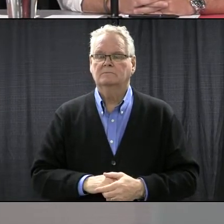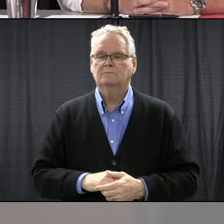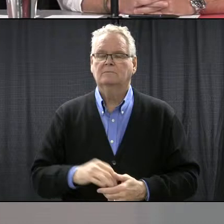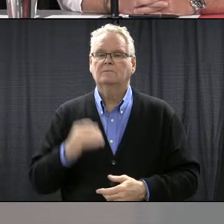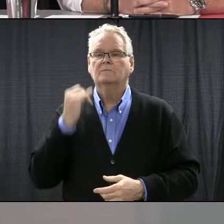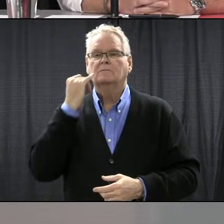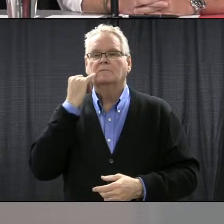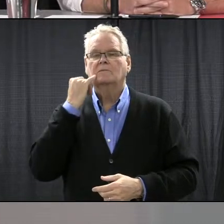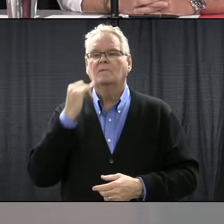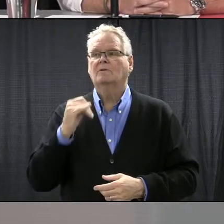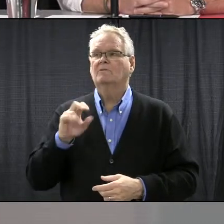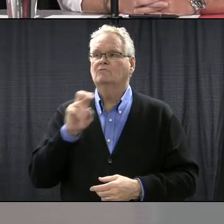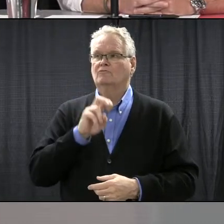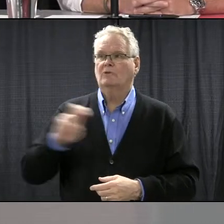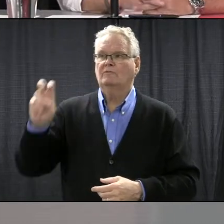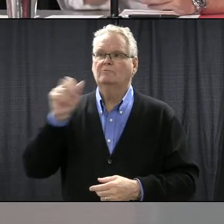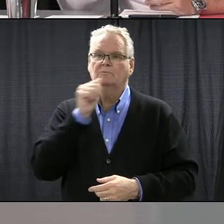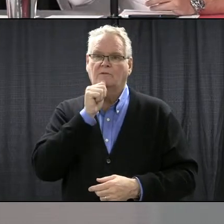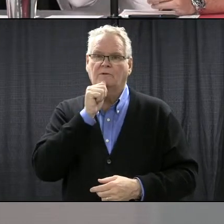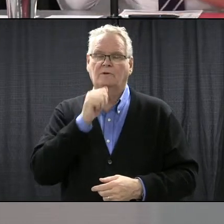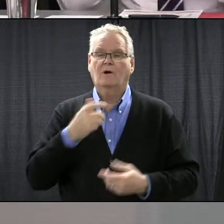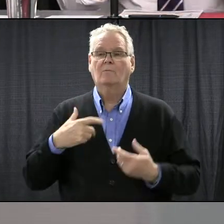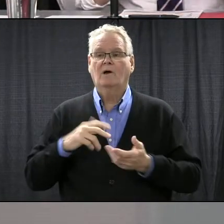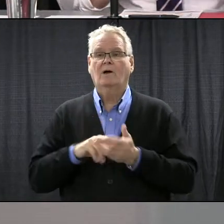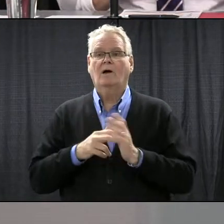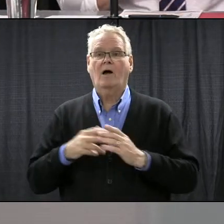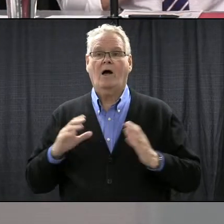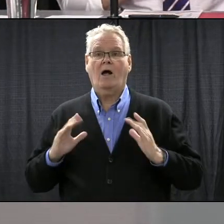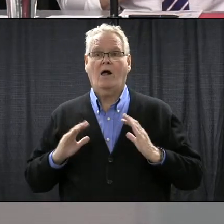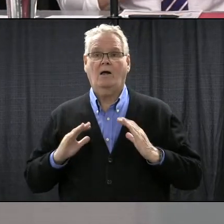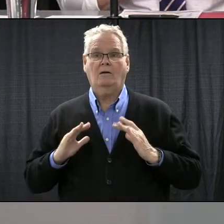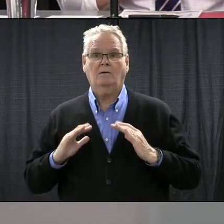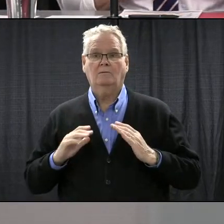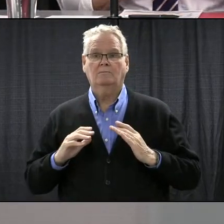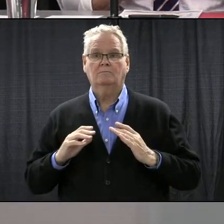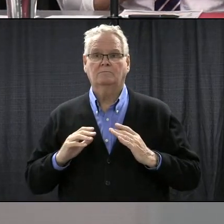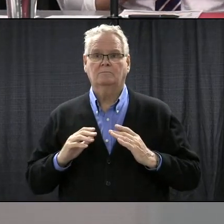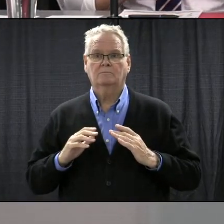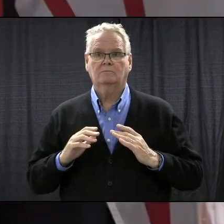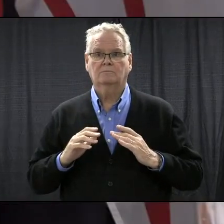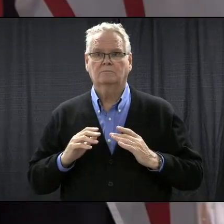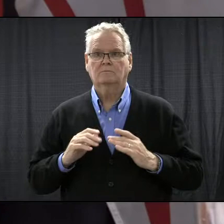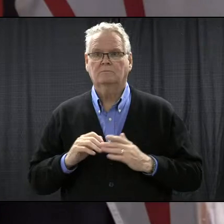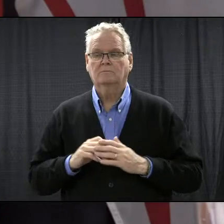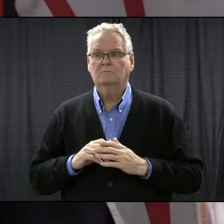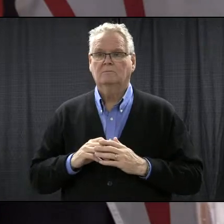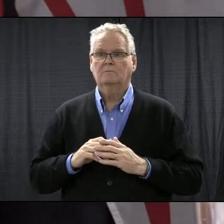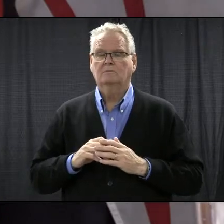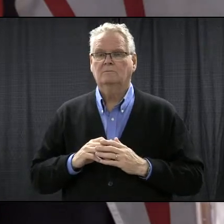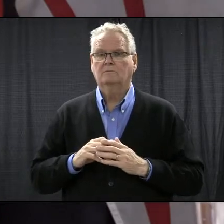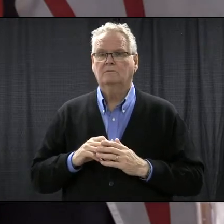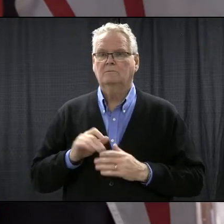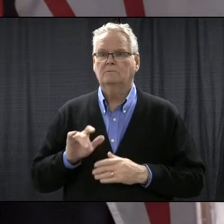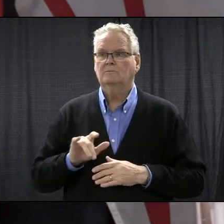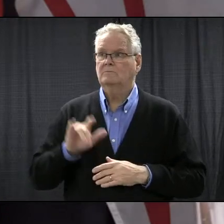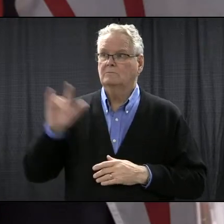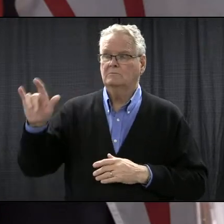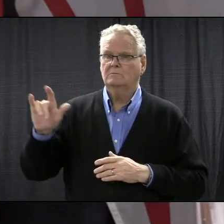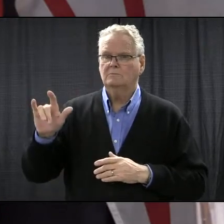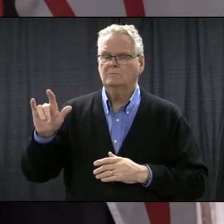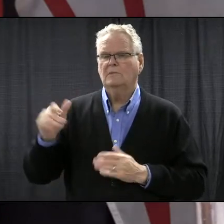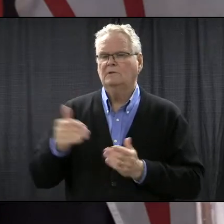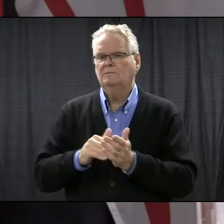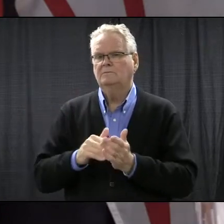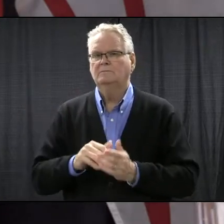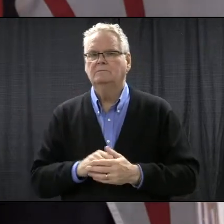only aren't for people looking to leave the province. That's my understanding right now. It's more reserved for symptomatic testing